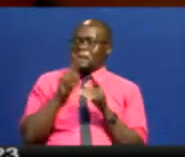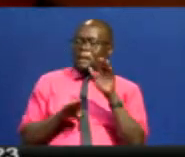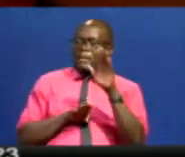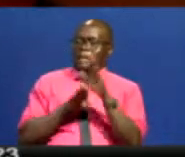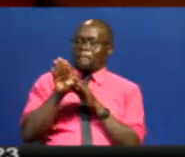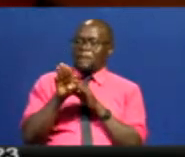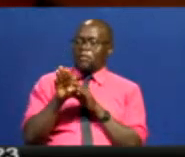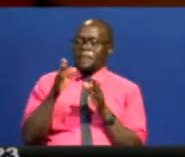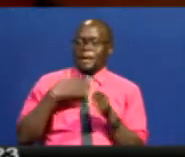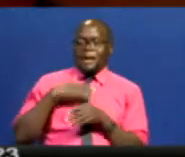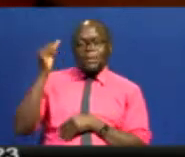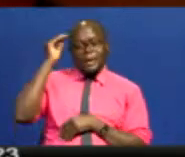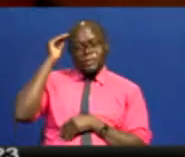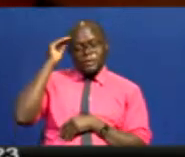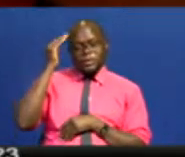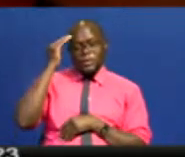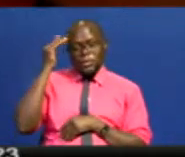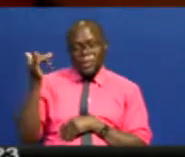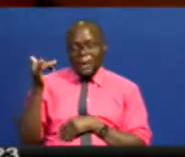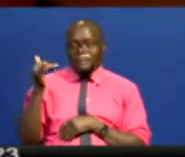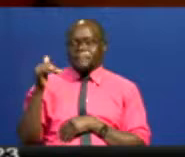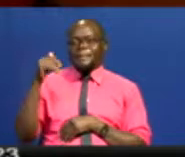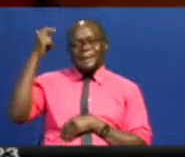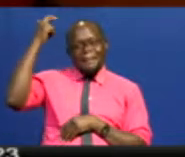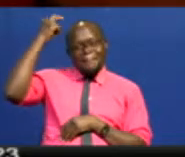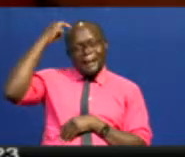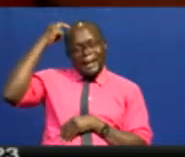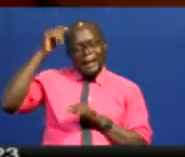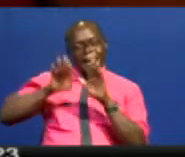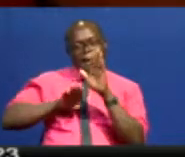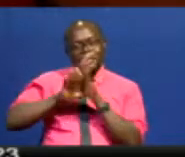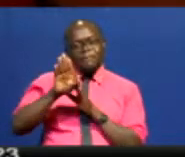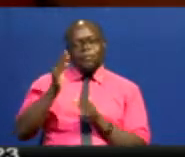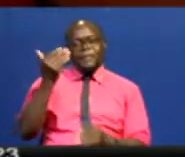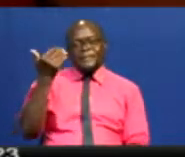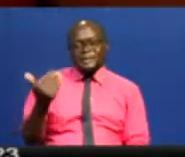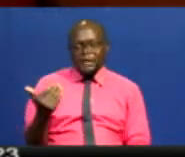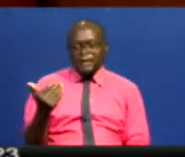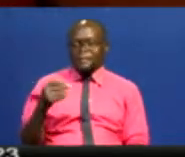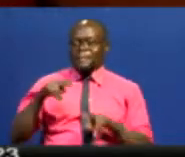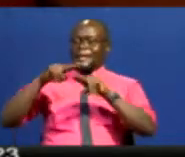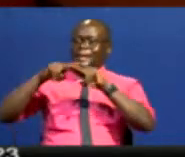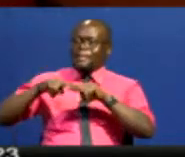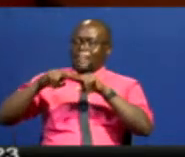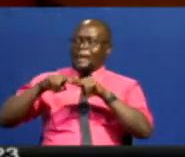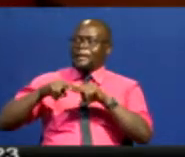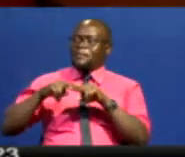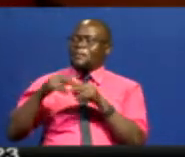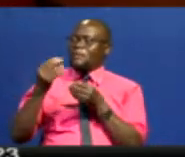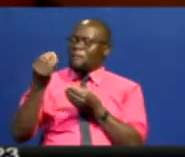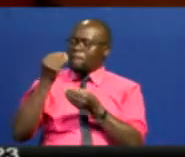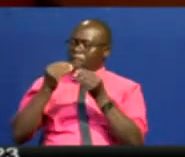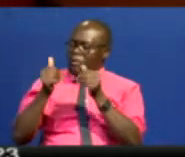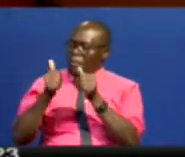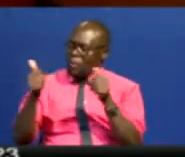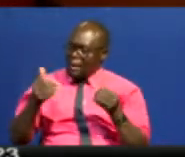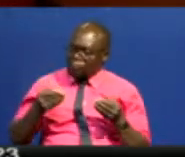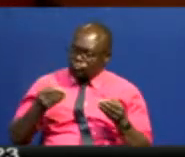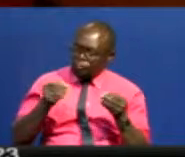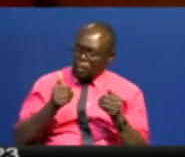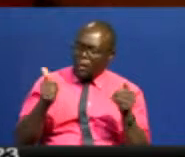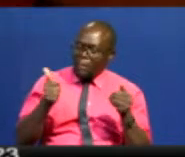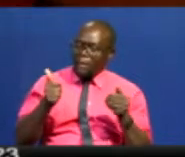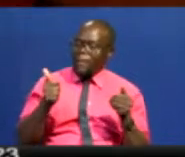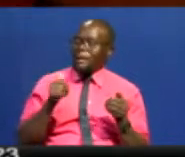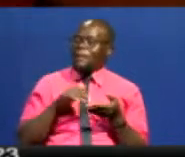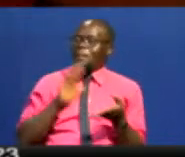sector. Because the brain development of a child depends on nutritious food. Of course,